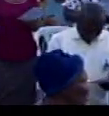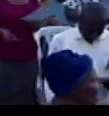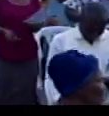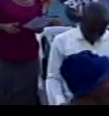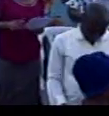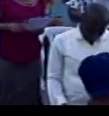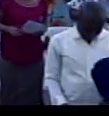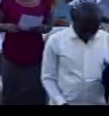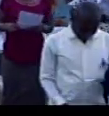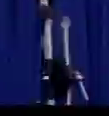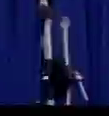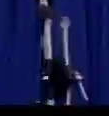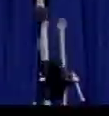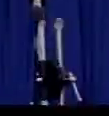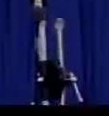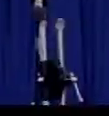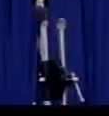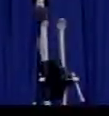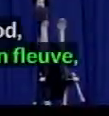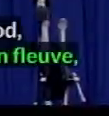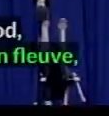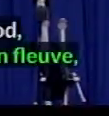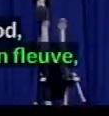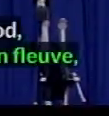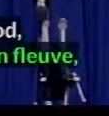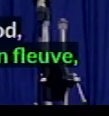Jesus to control